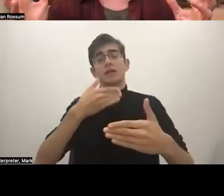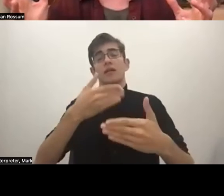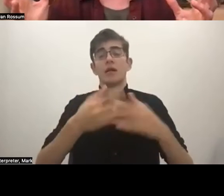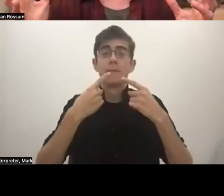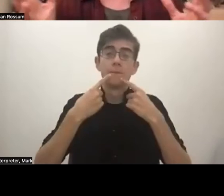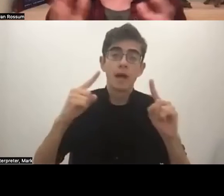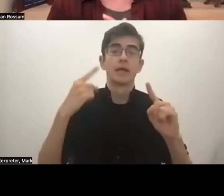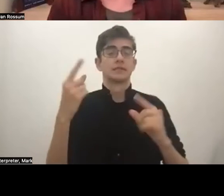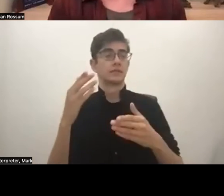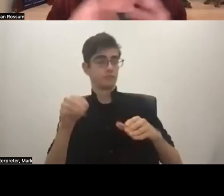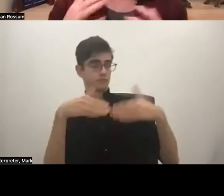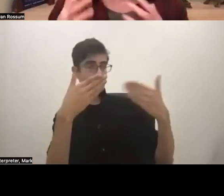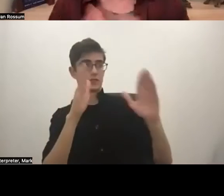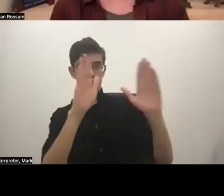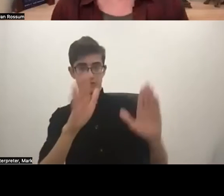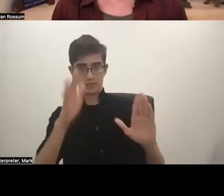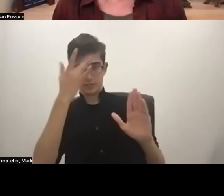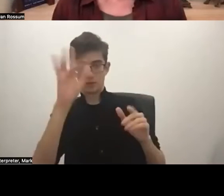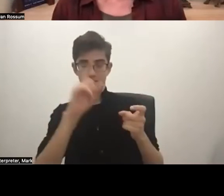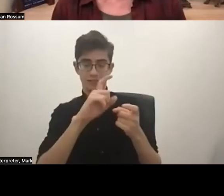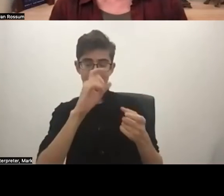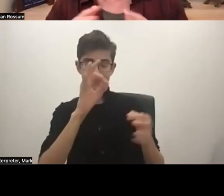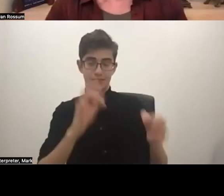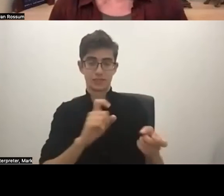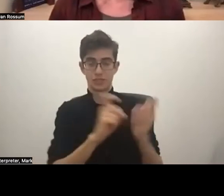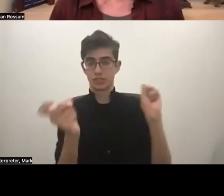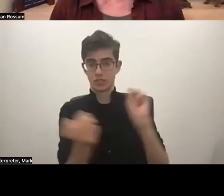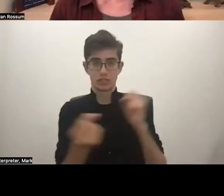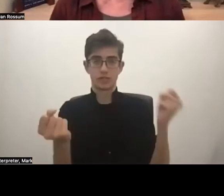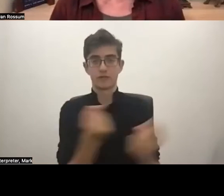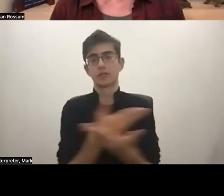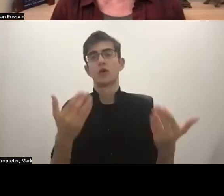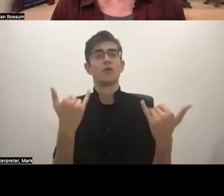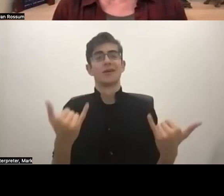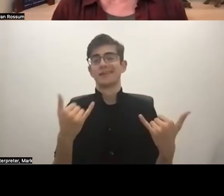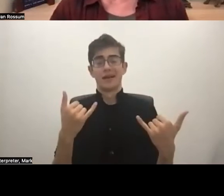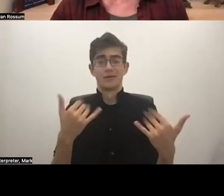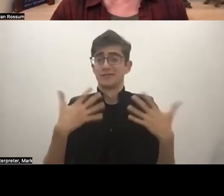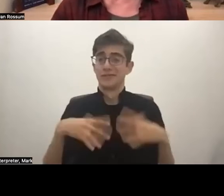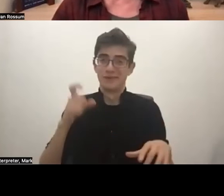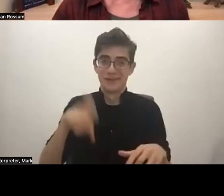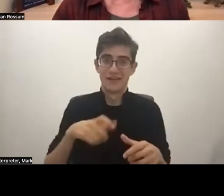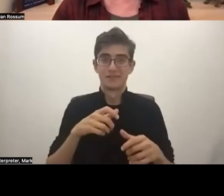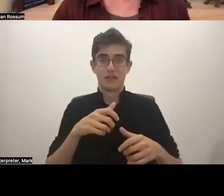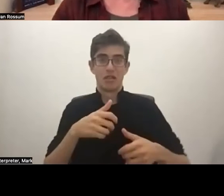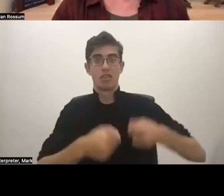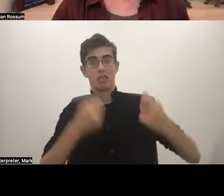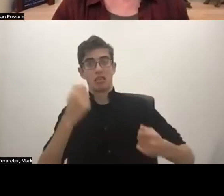around. So let's not put ourselves in the position of having to do that in New York.